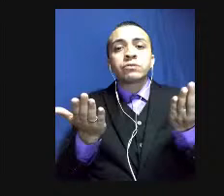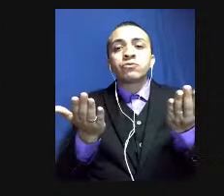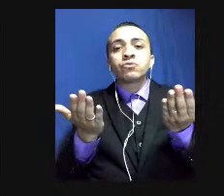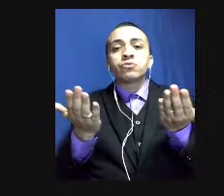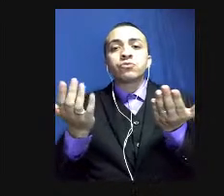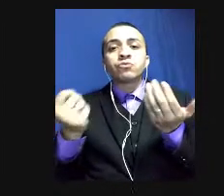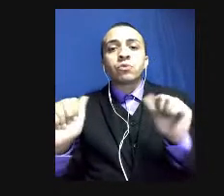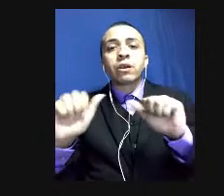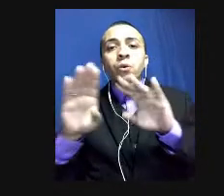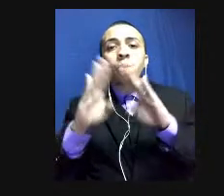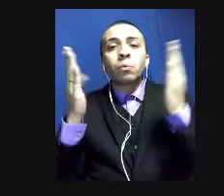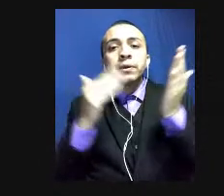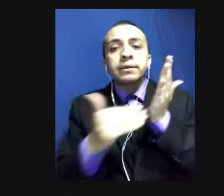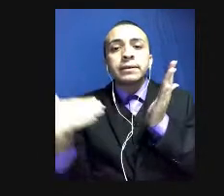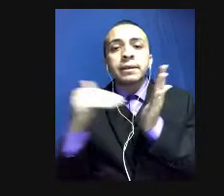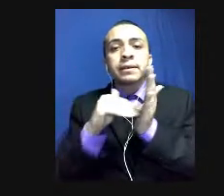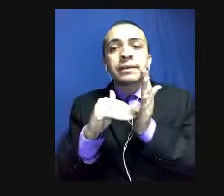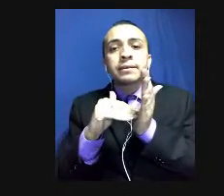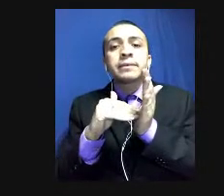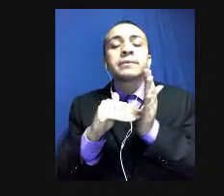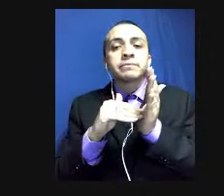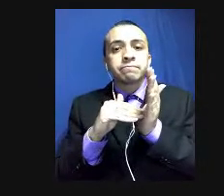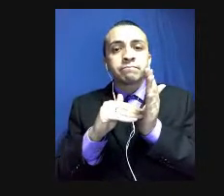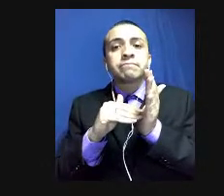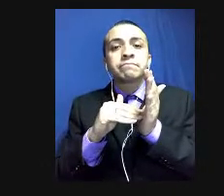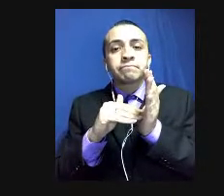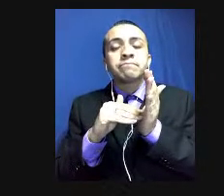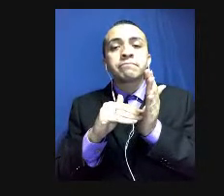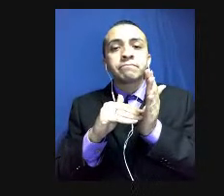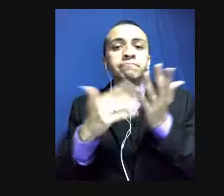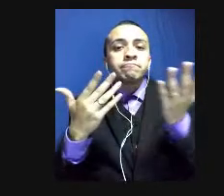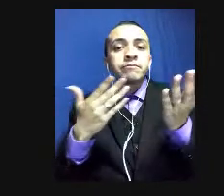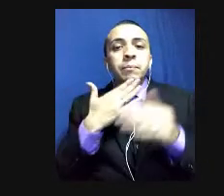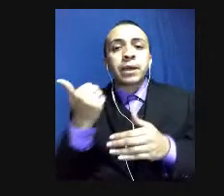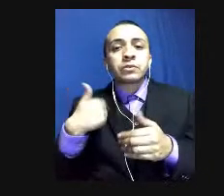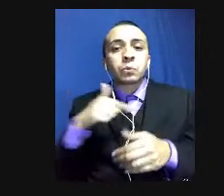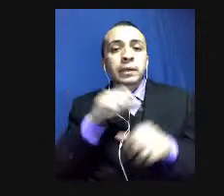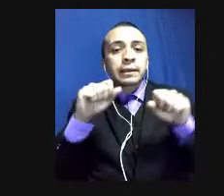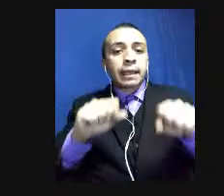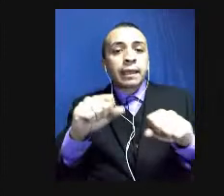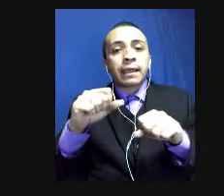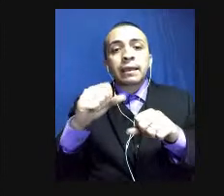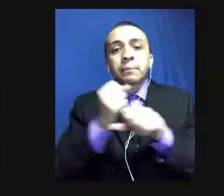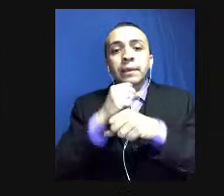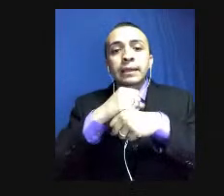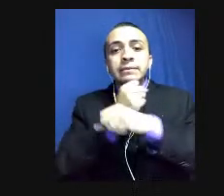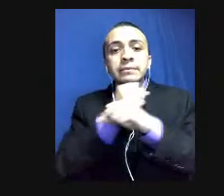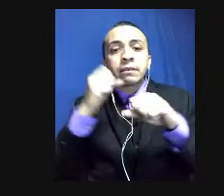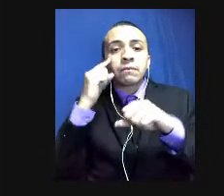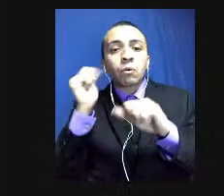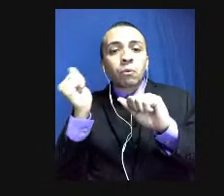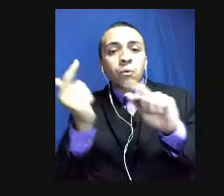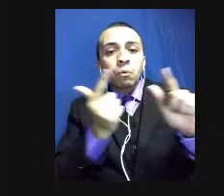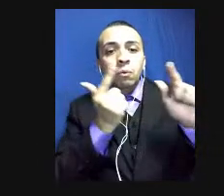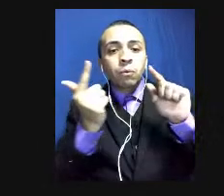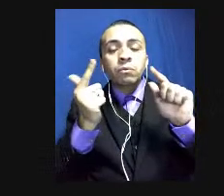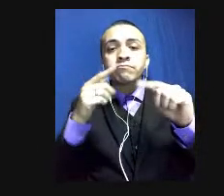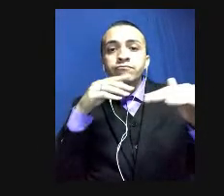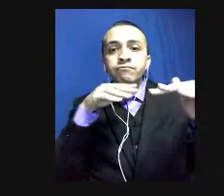forest open and the best we can for people to get in and go about